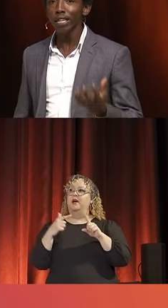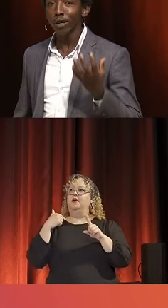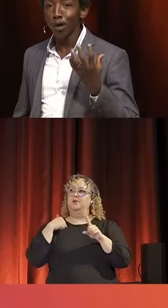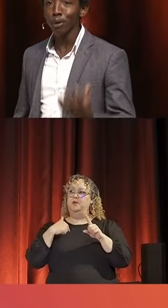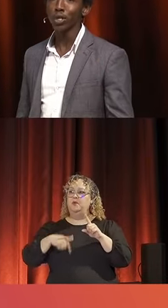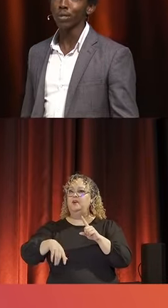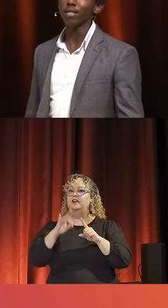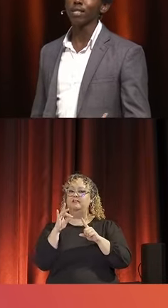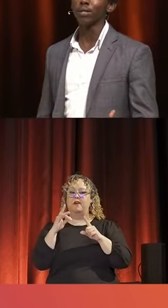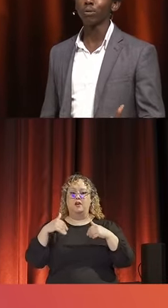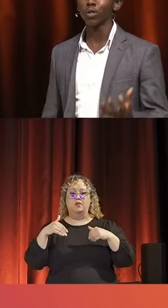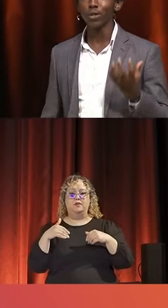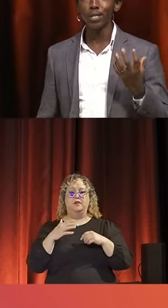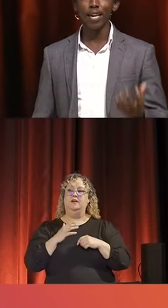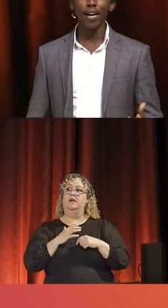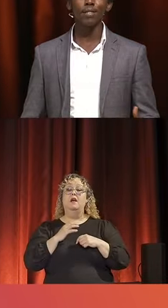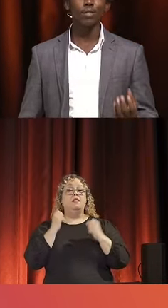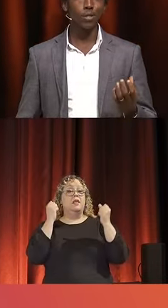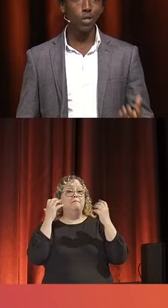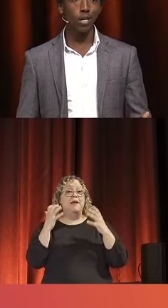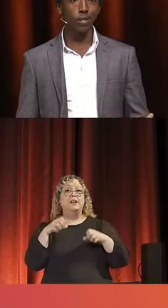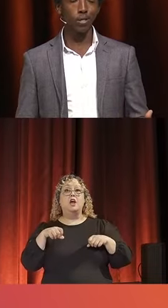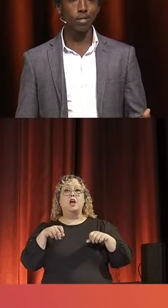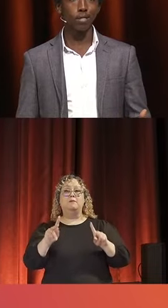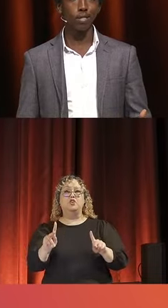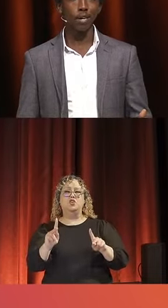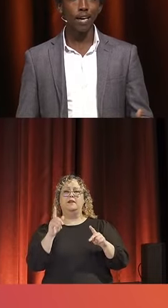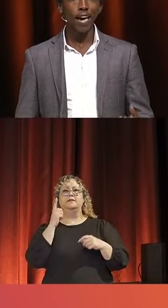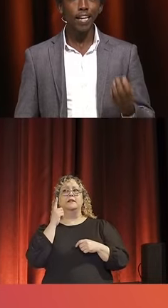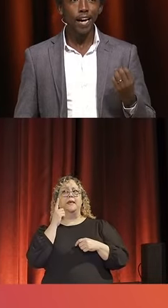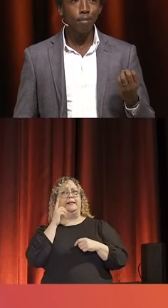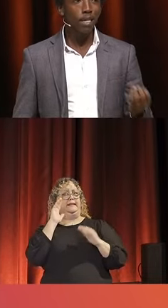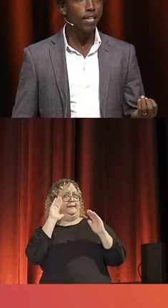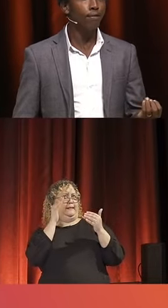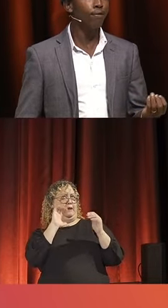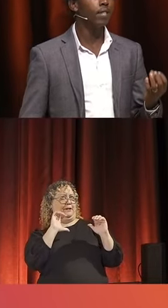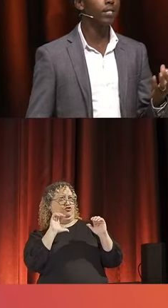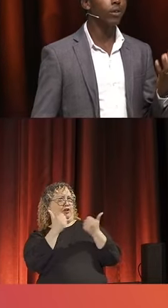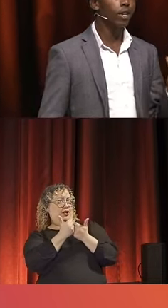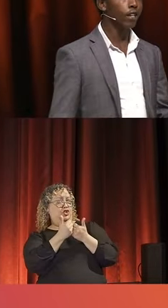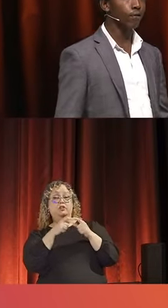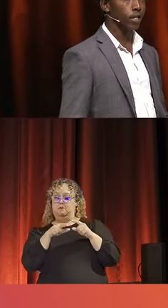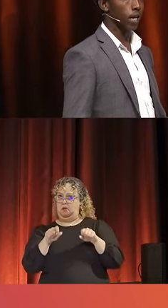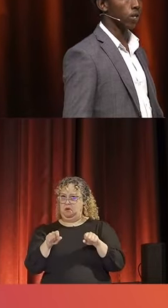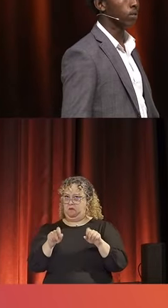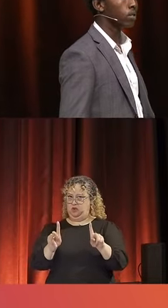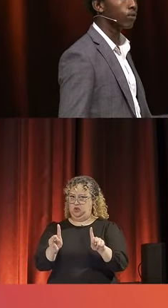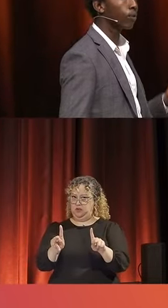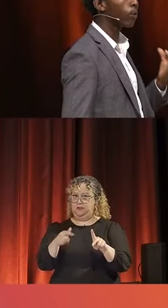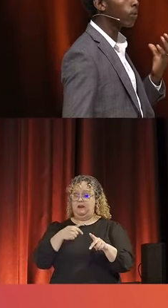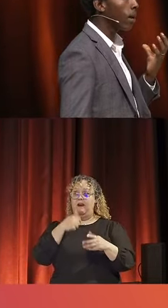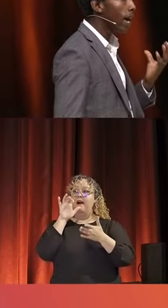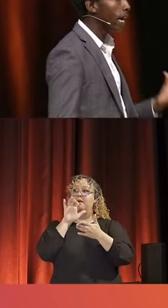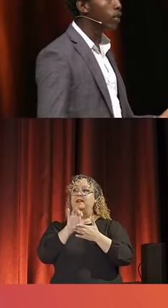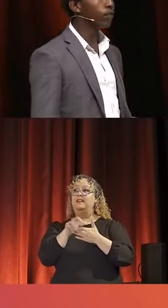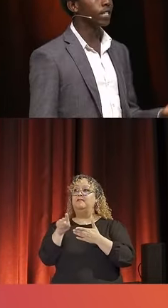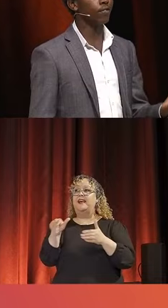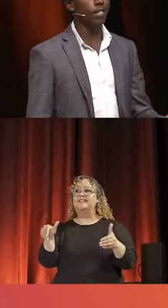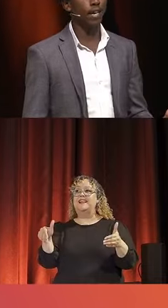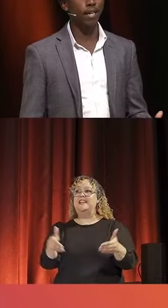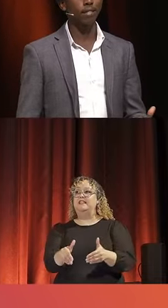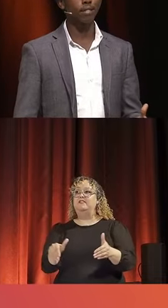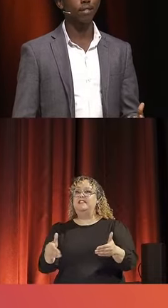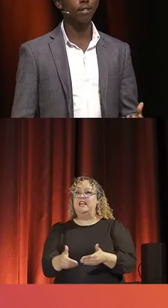many opportunities which are disguised as challenges, and I believe these are invitations for